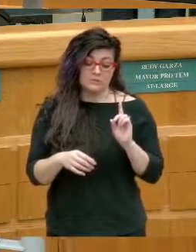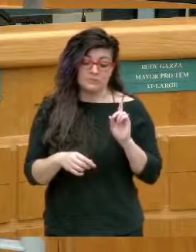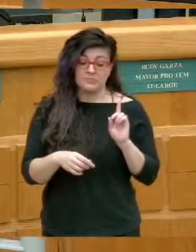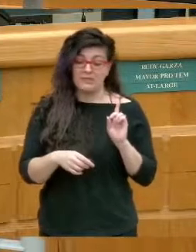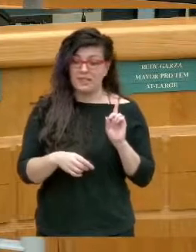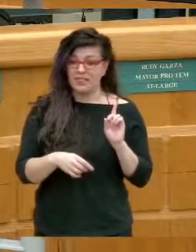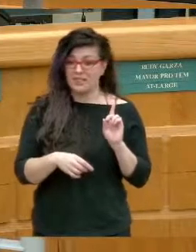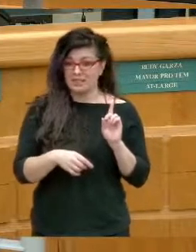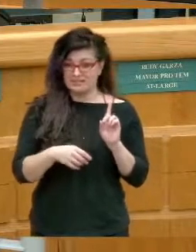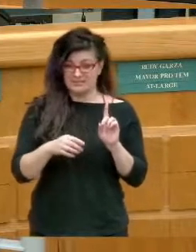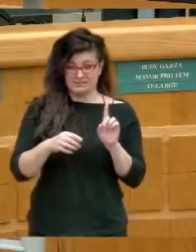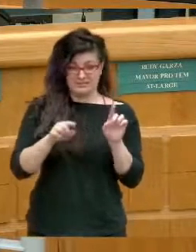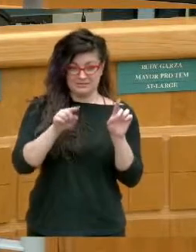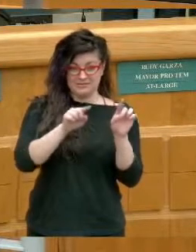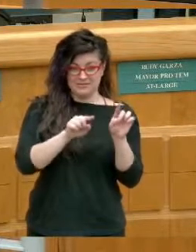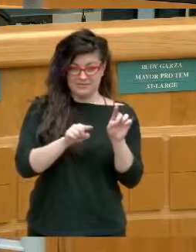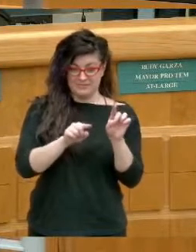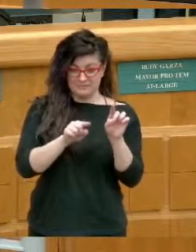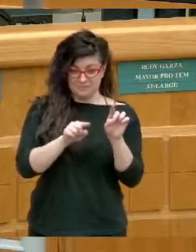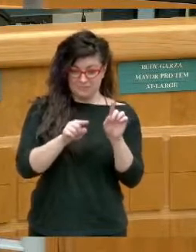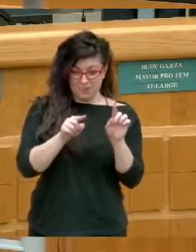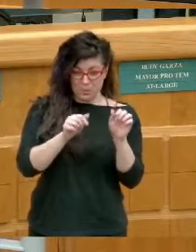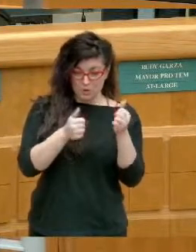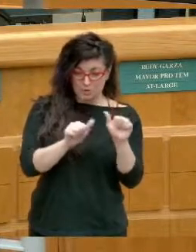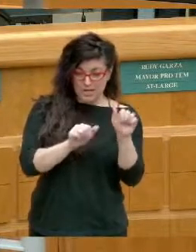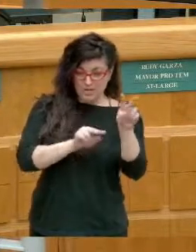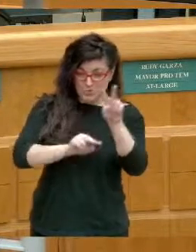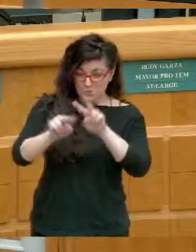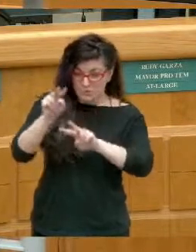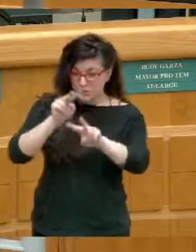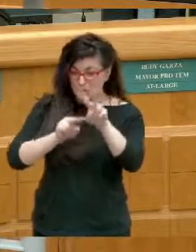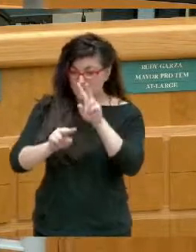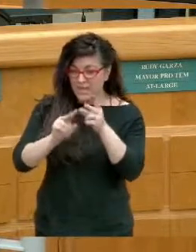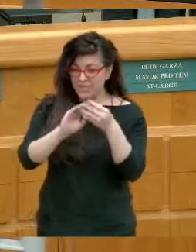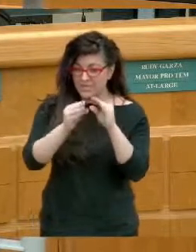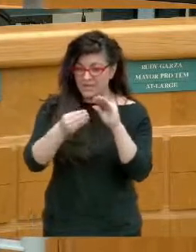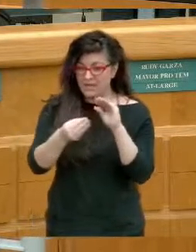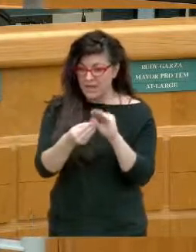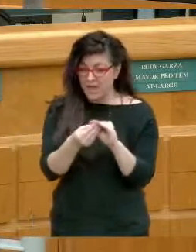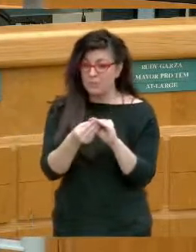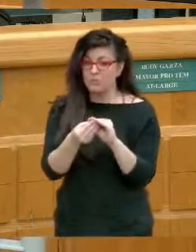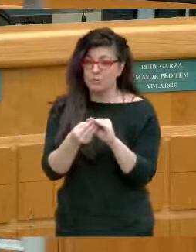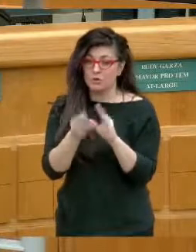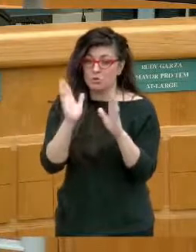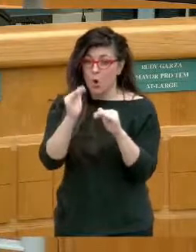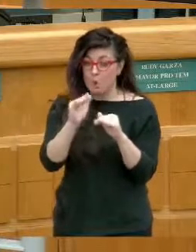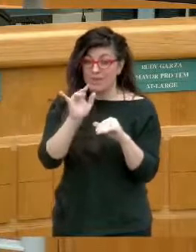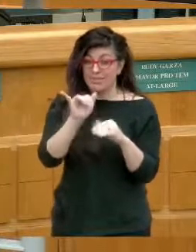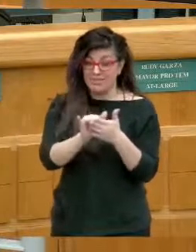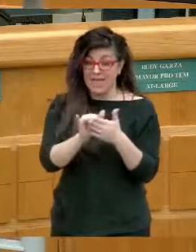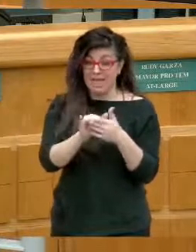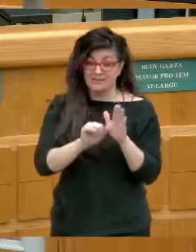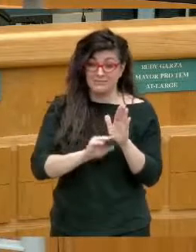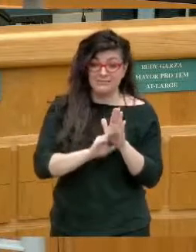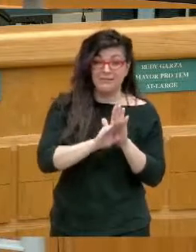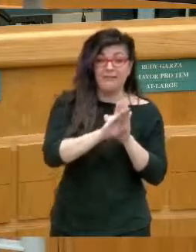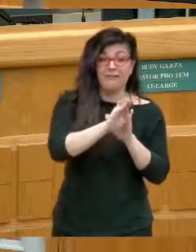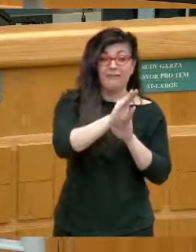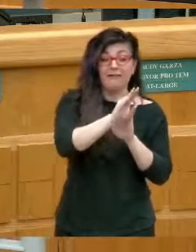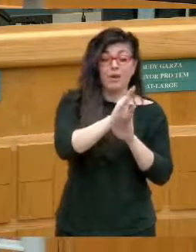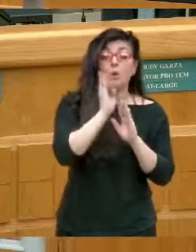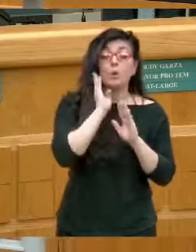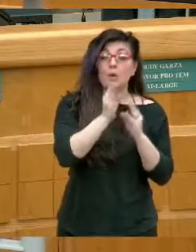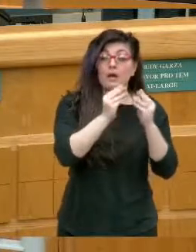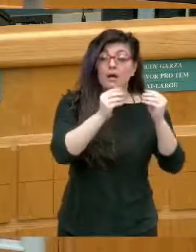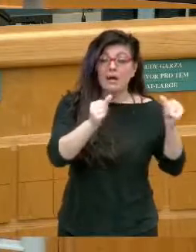these kind of align closely right now, but we expect, or we're hoping, that doesn't continue as the blip from the outbreaks goes